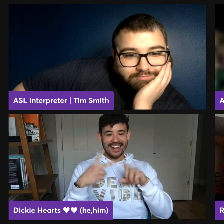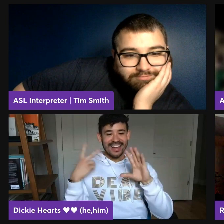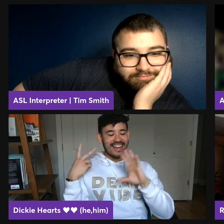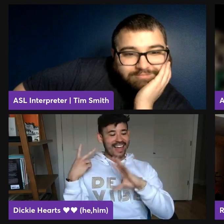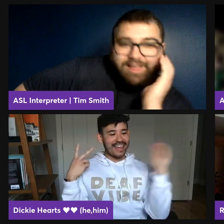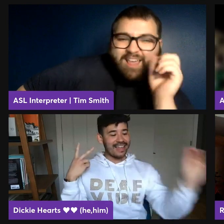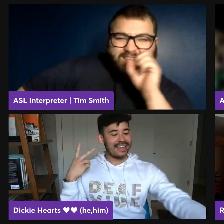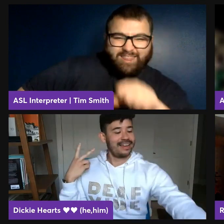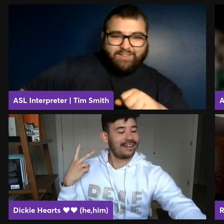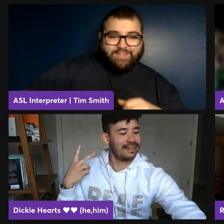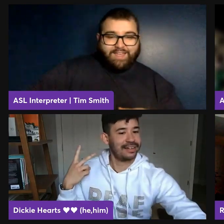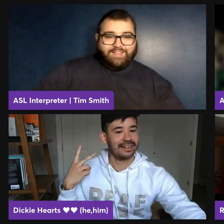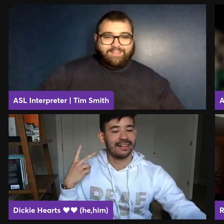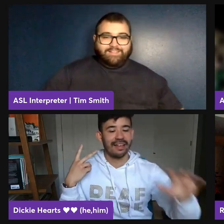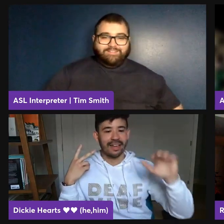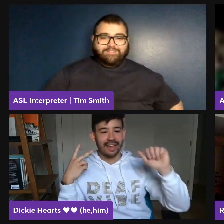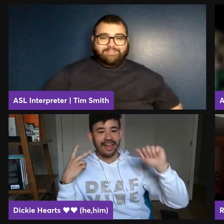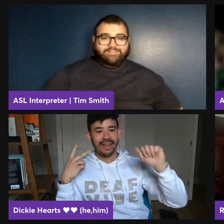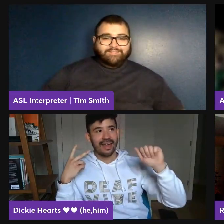I love that. I missed that show.